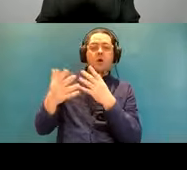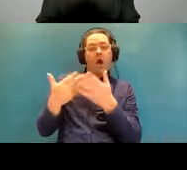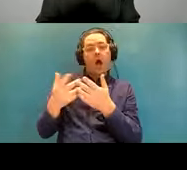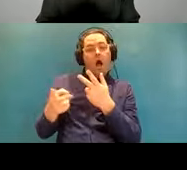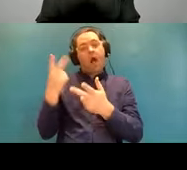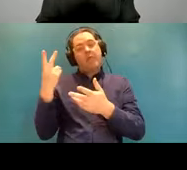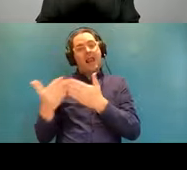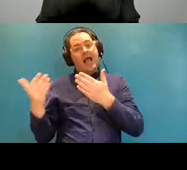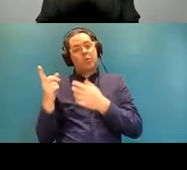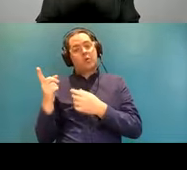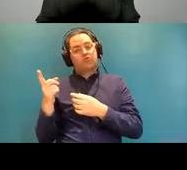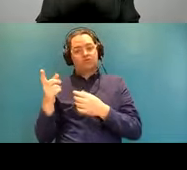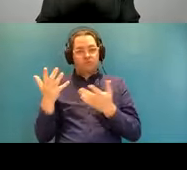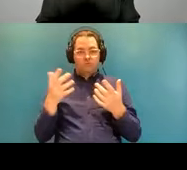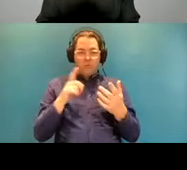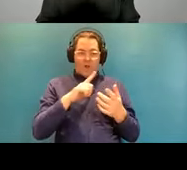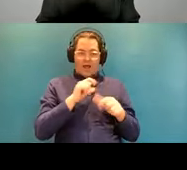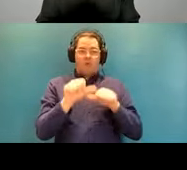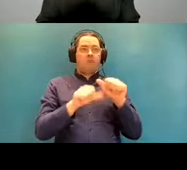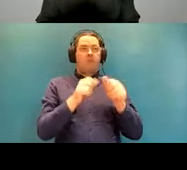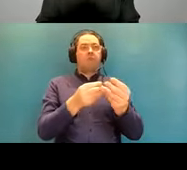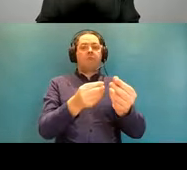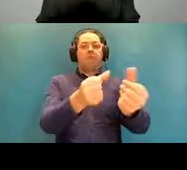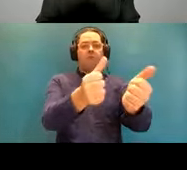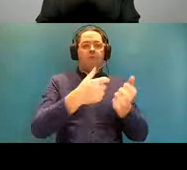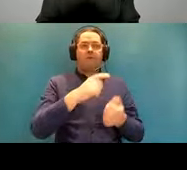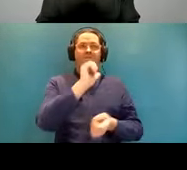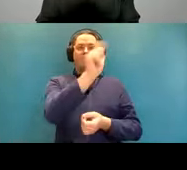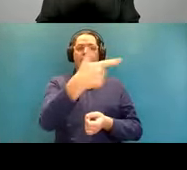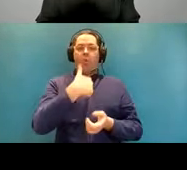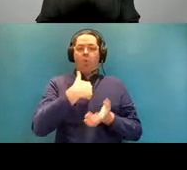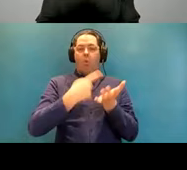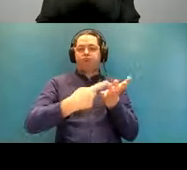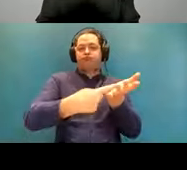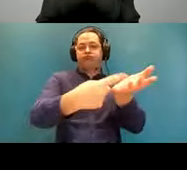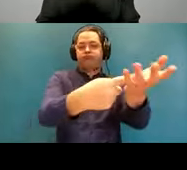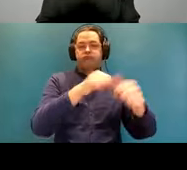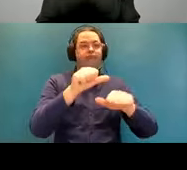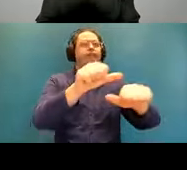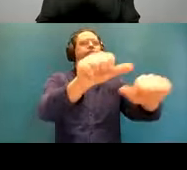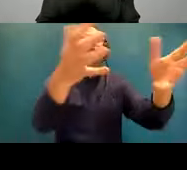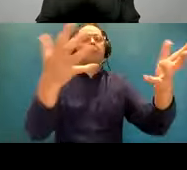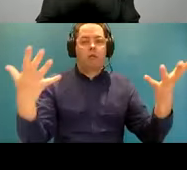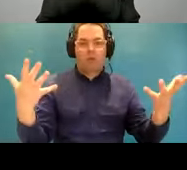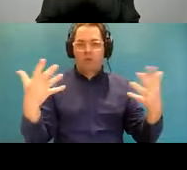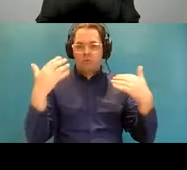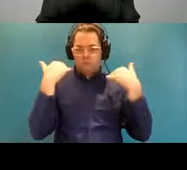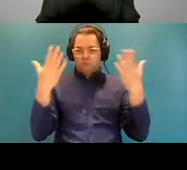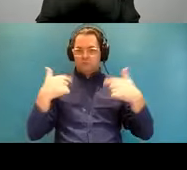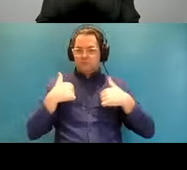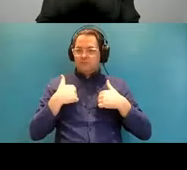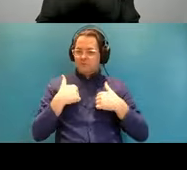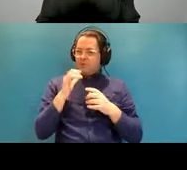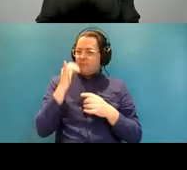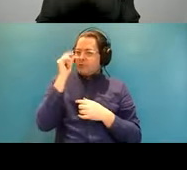be made problem free as I traverse these spaces in the future. So